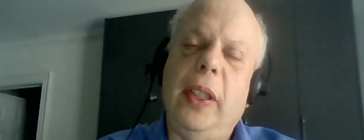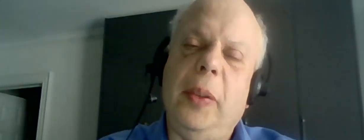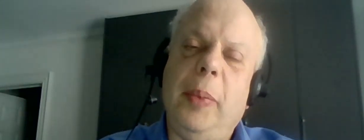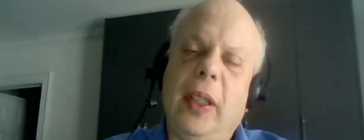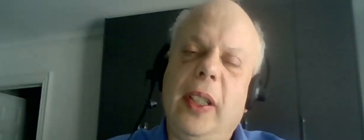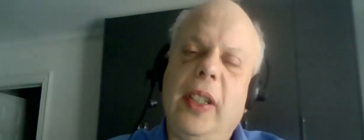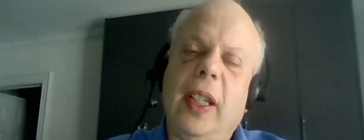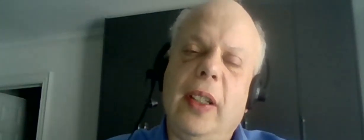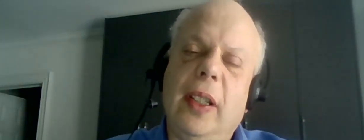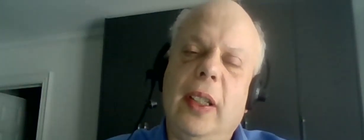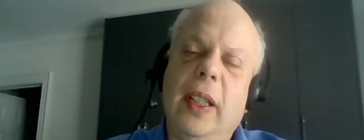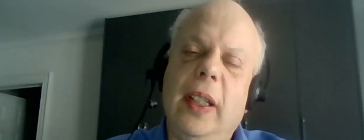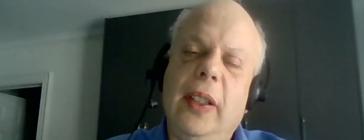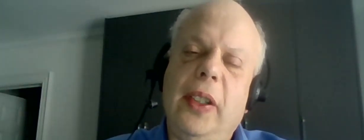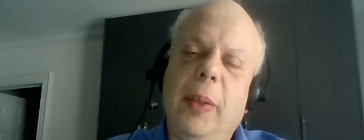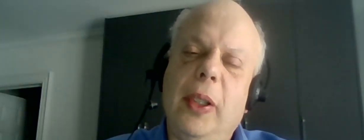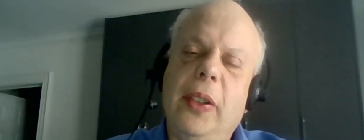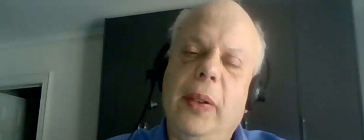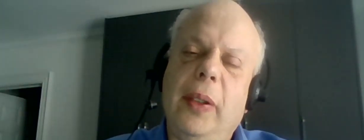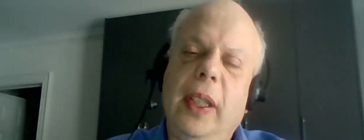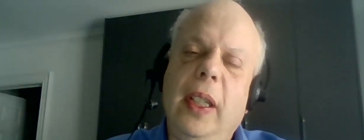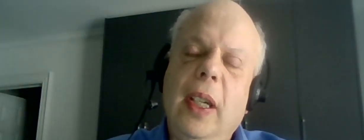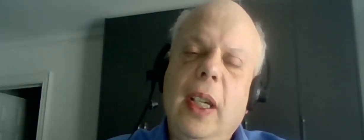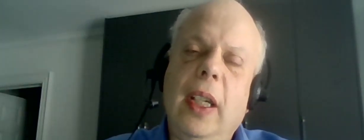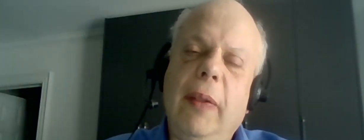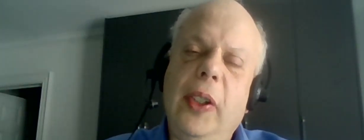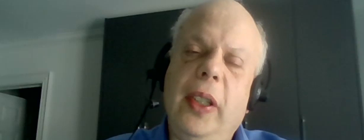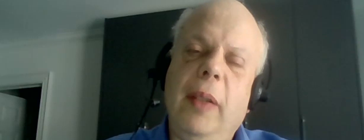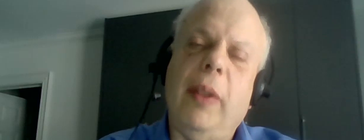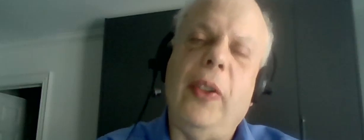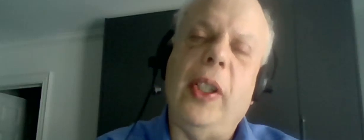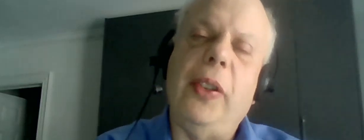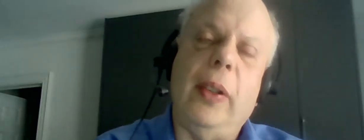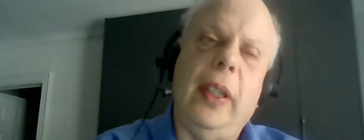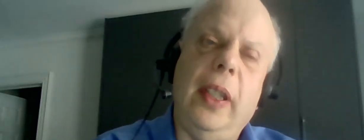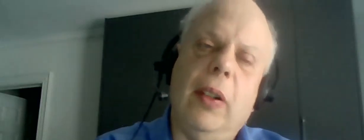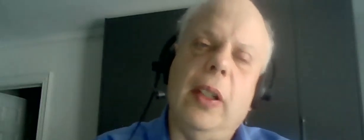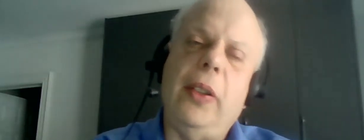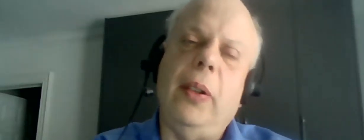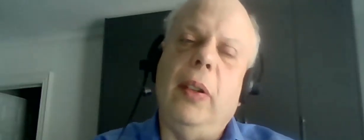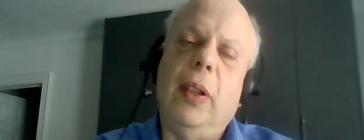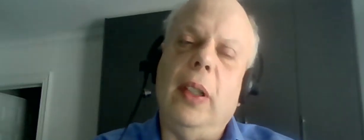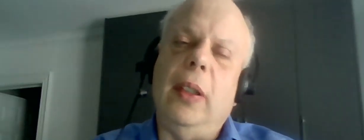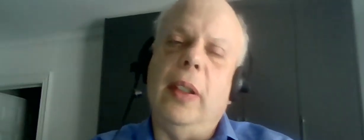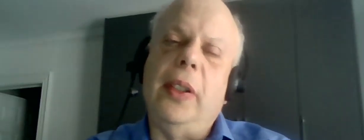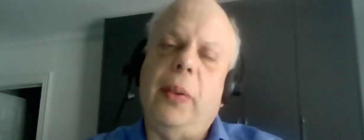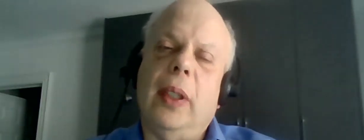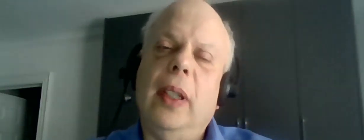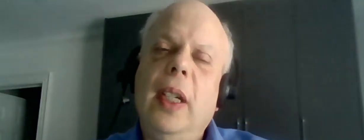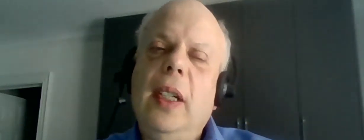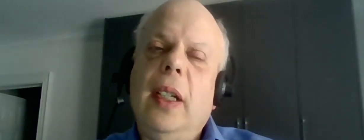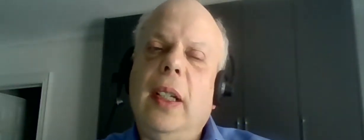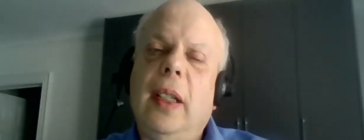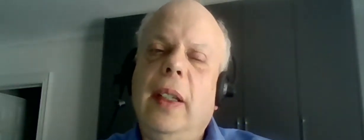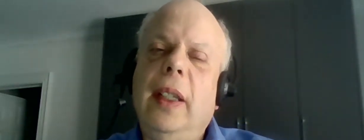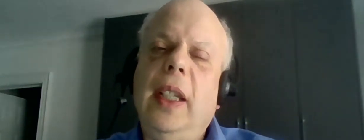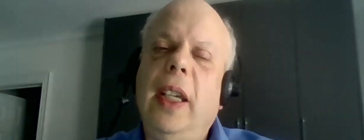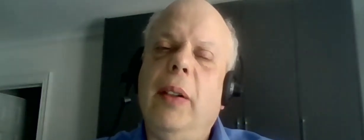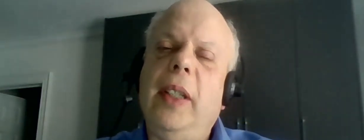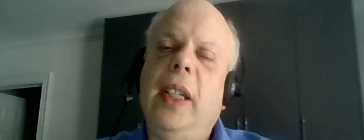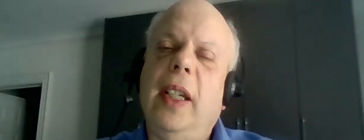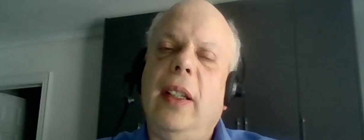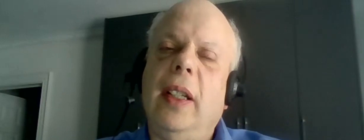with Disabilities Act Alliance. I'm also a visiting professor at the Osgoode Hall Law School.